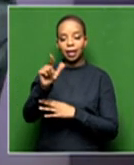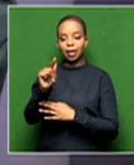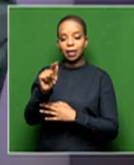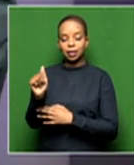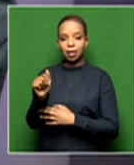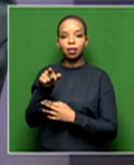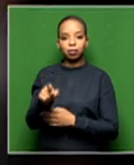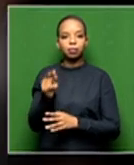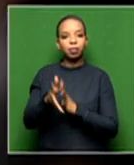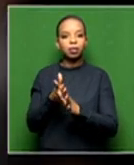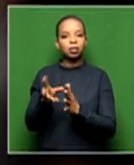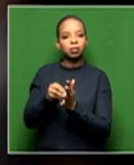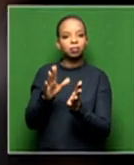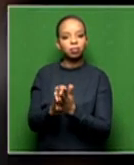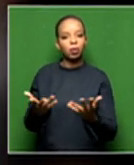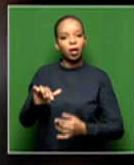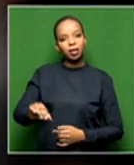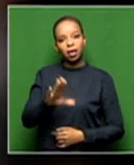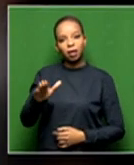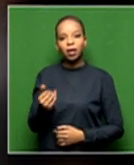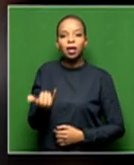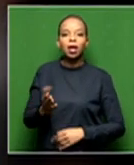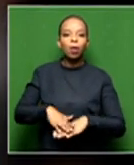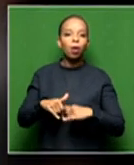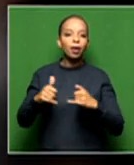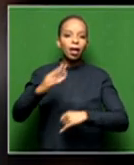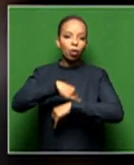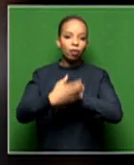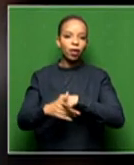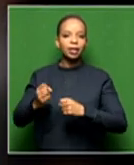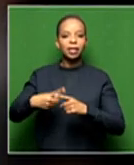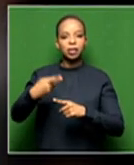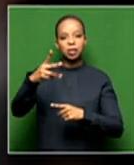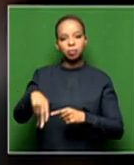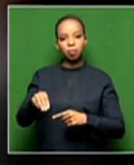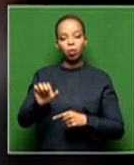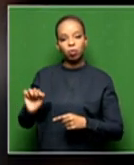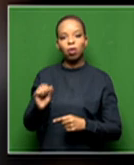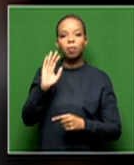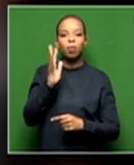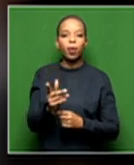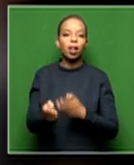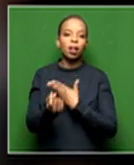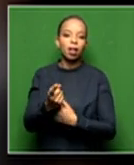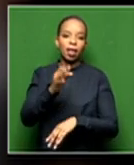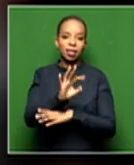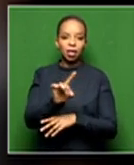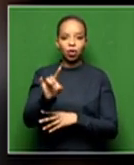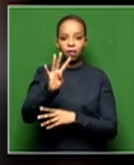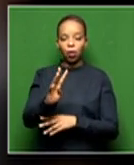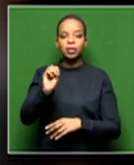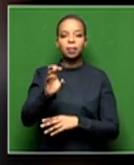the online conference and expo will run on between the 3rd and the 4th of September this year and builds upon the